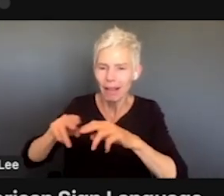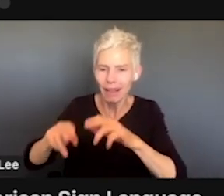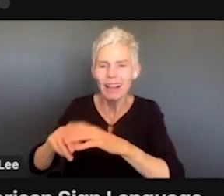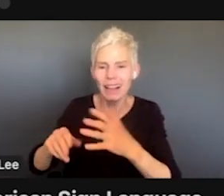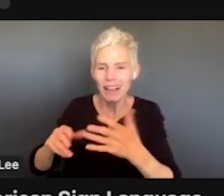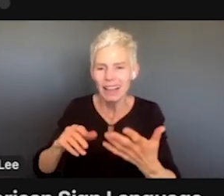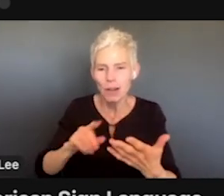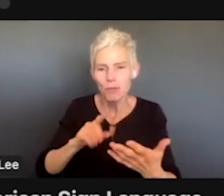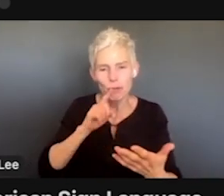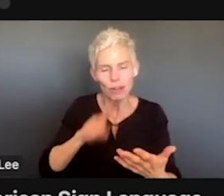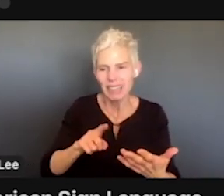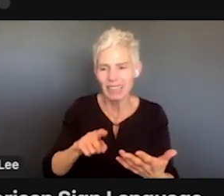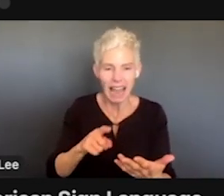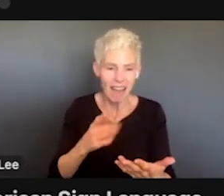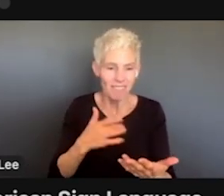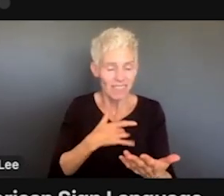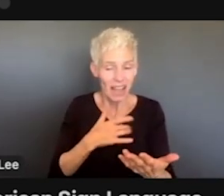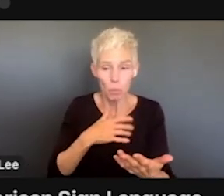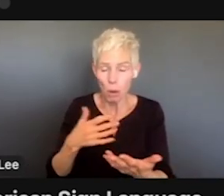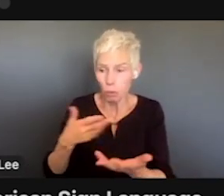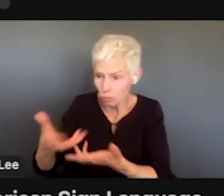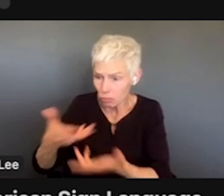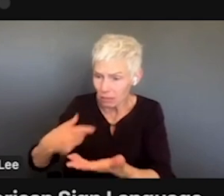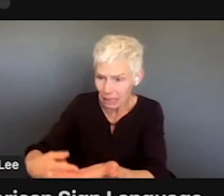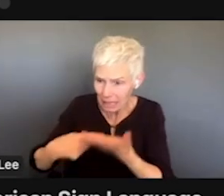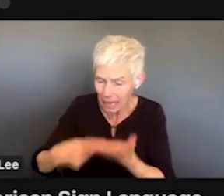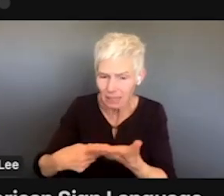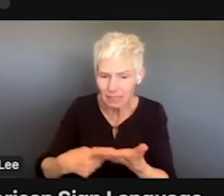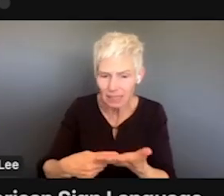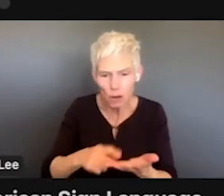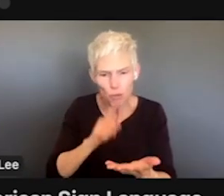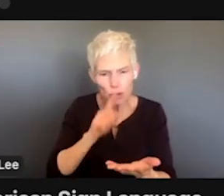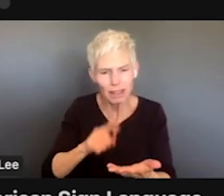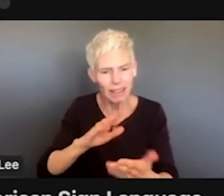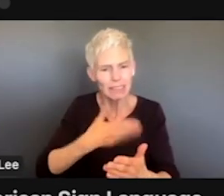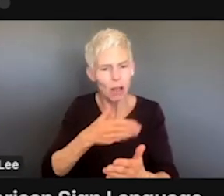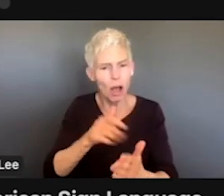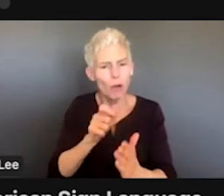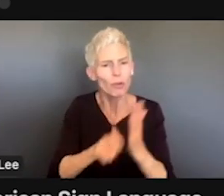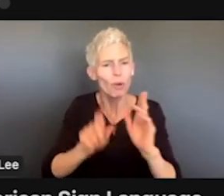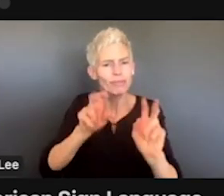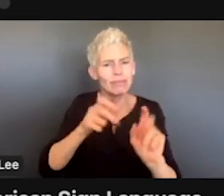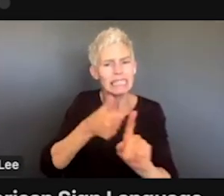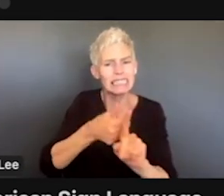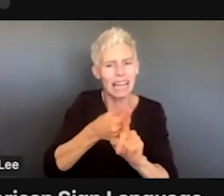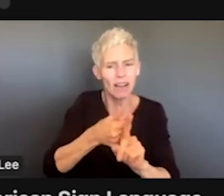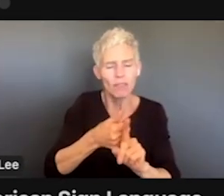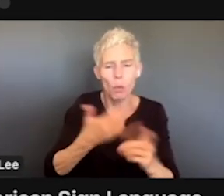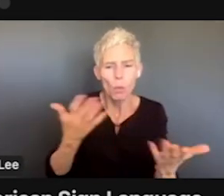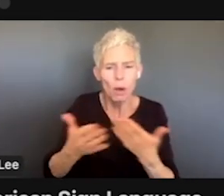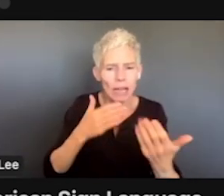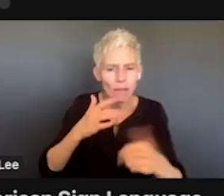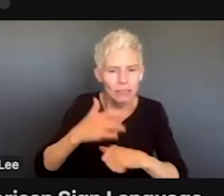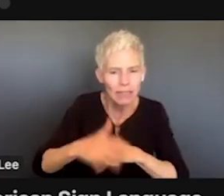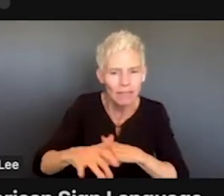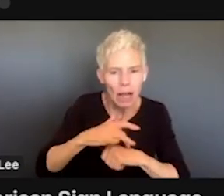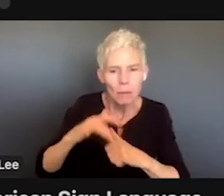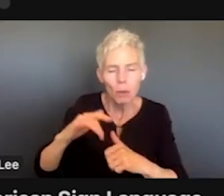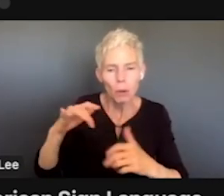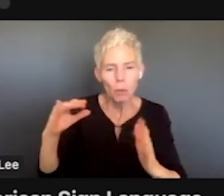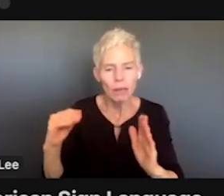wrote itself as we discussed more of what we have available. We started adding it into the lyrics